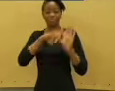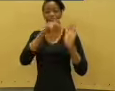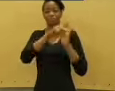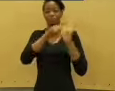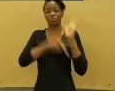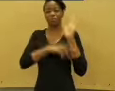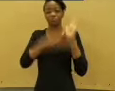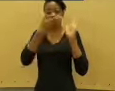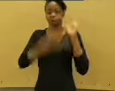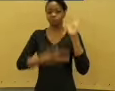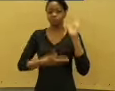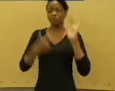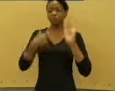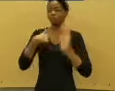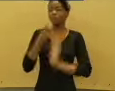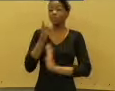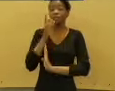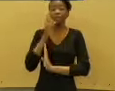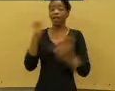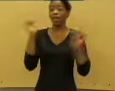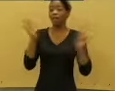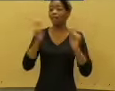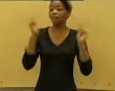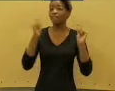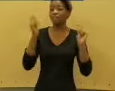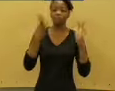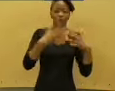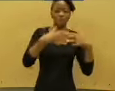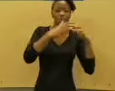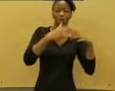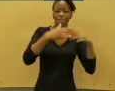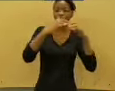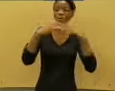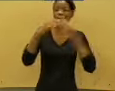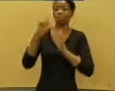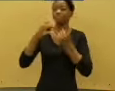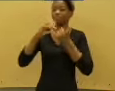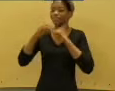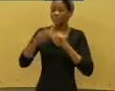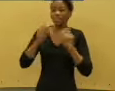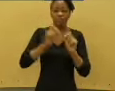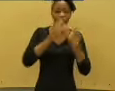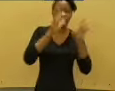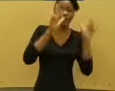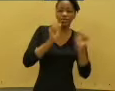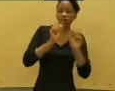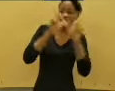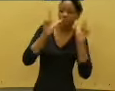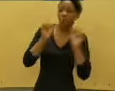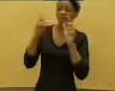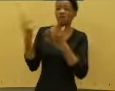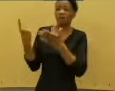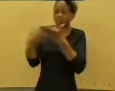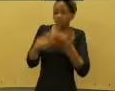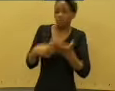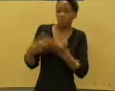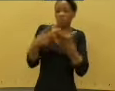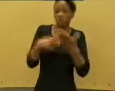events that I've seen being hosted over the year, trying to bring awareness around it, trying to discuss it,